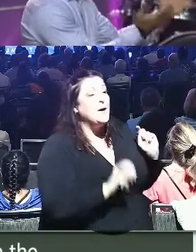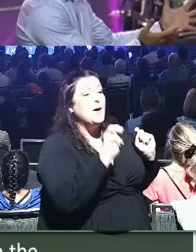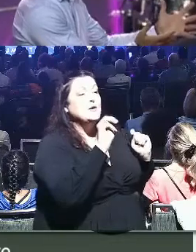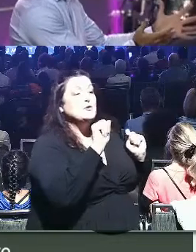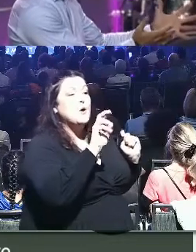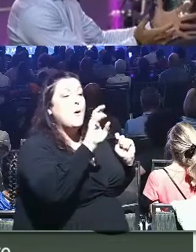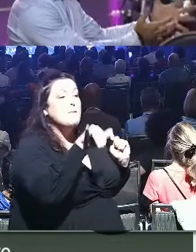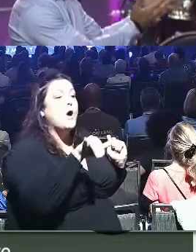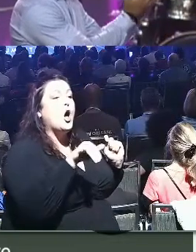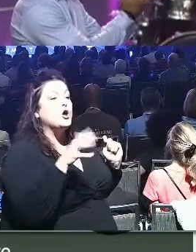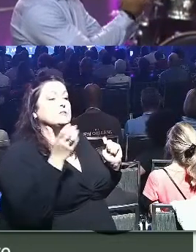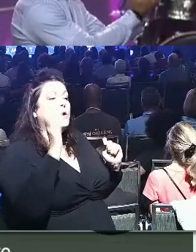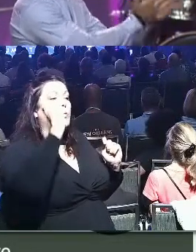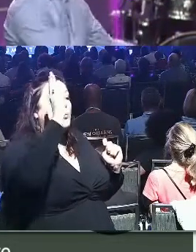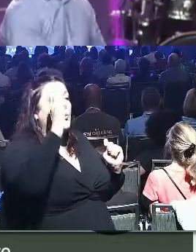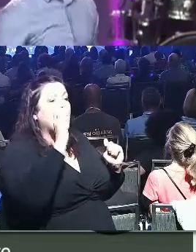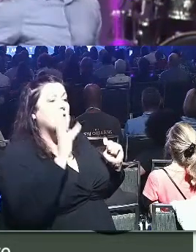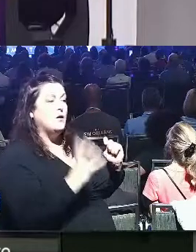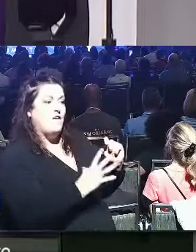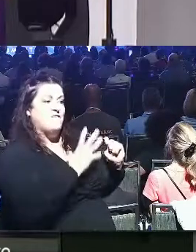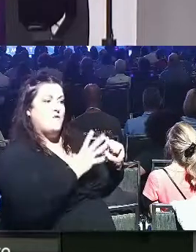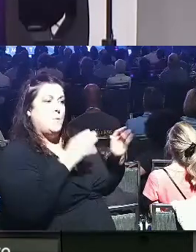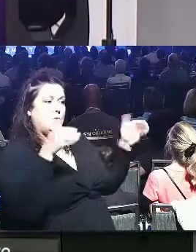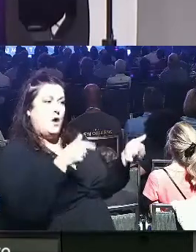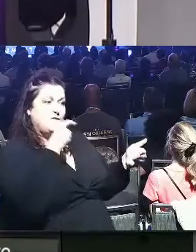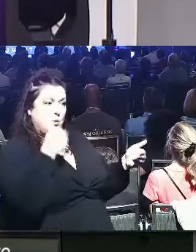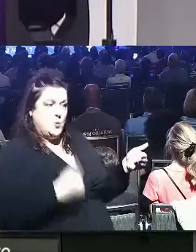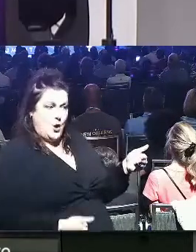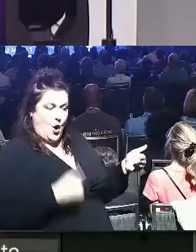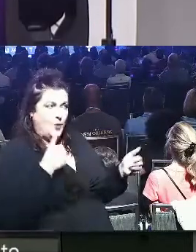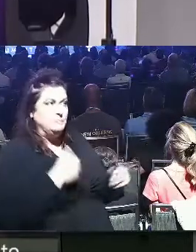a formal, intimate introduction to who we are.